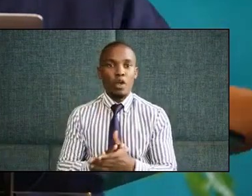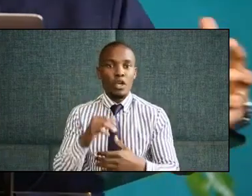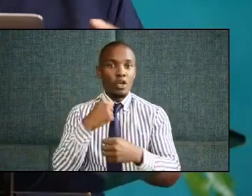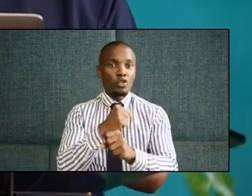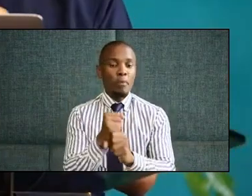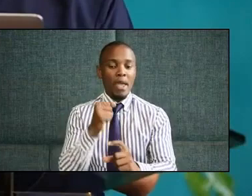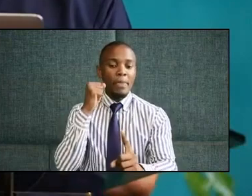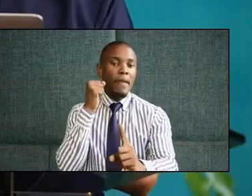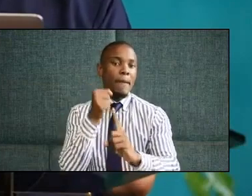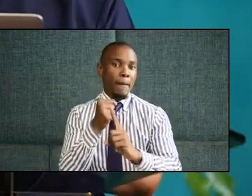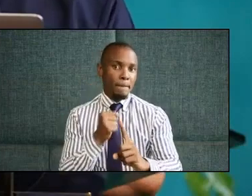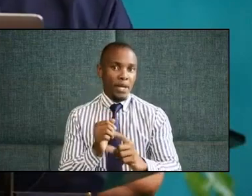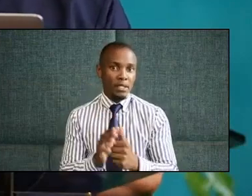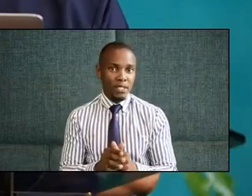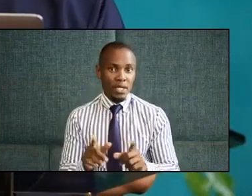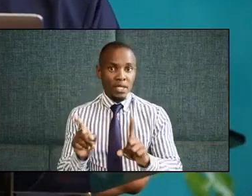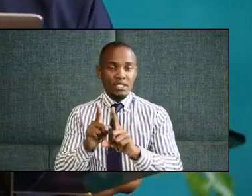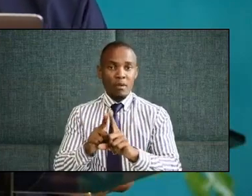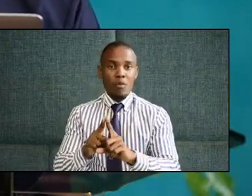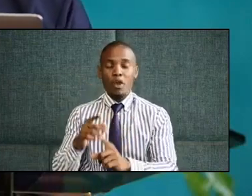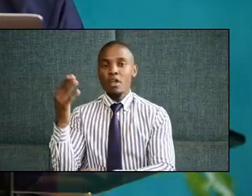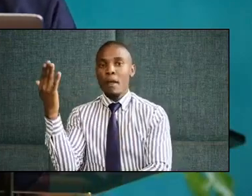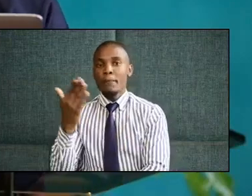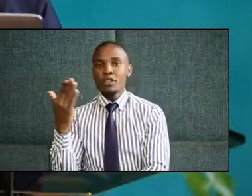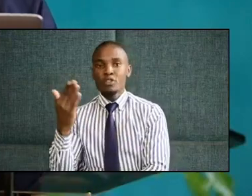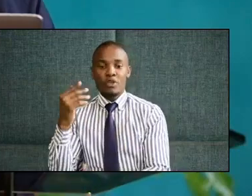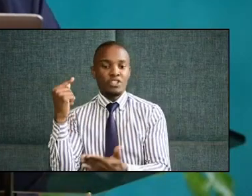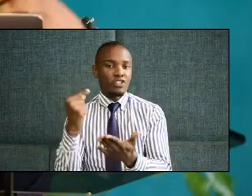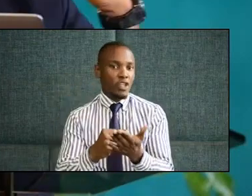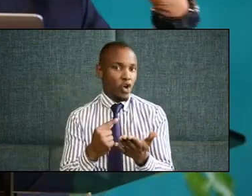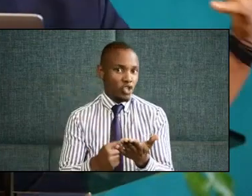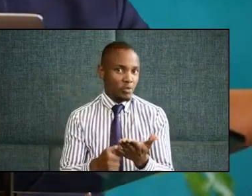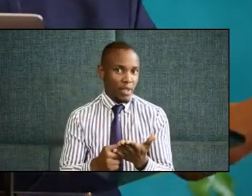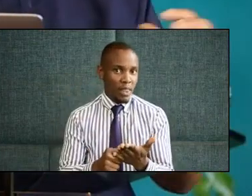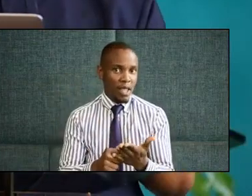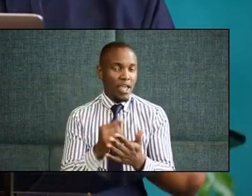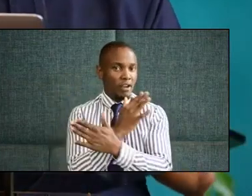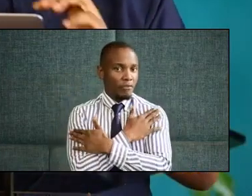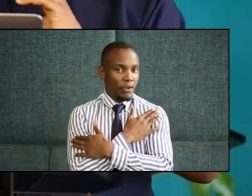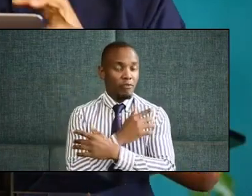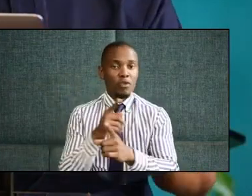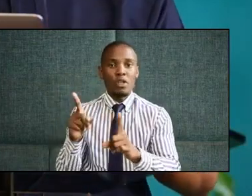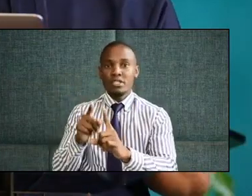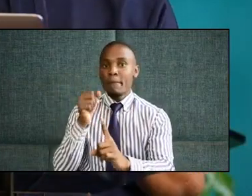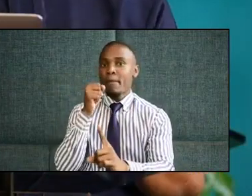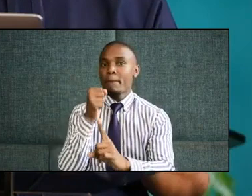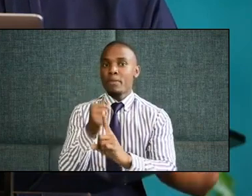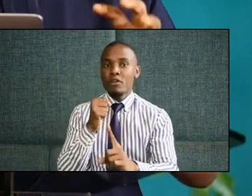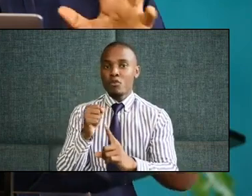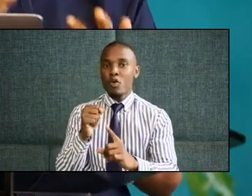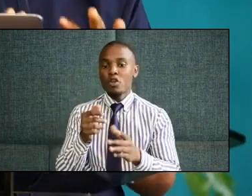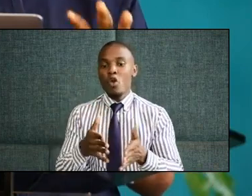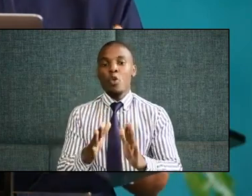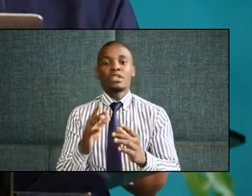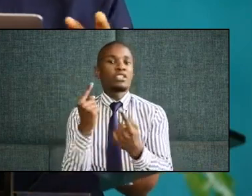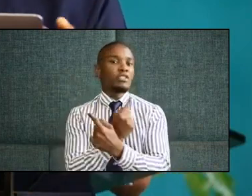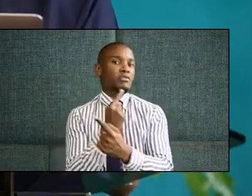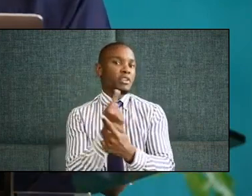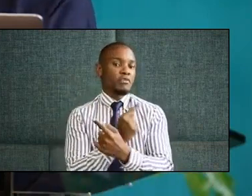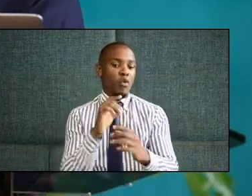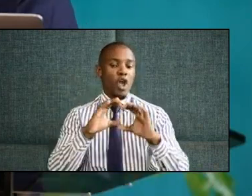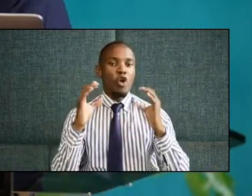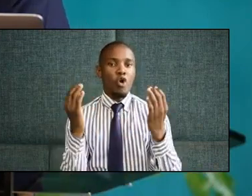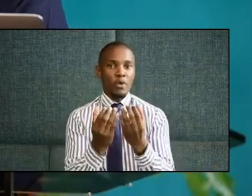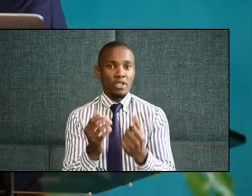necessary impact and bring the gospel in a very friendly and a very impactful way to various community, various